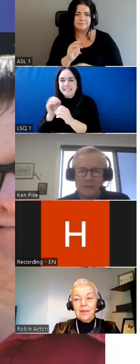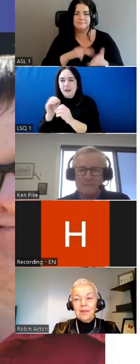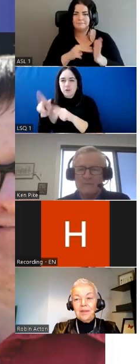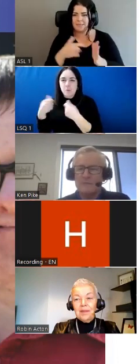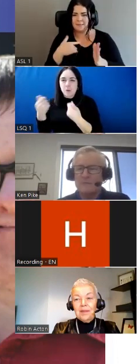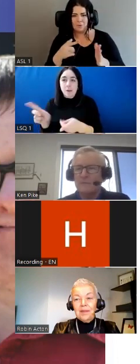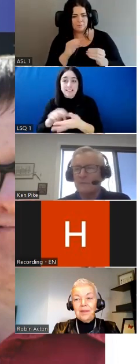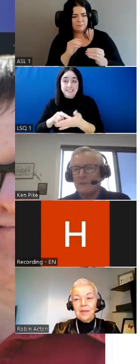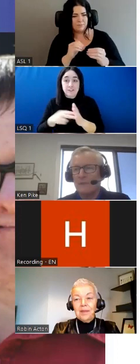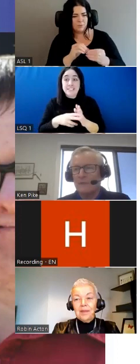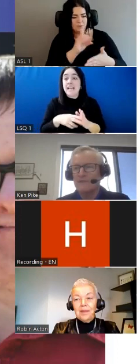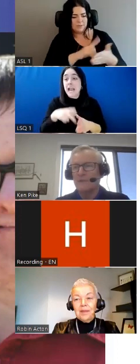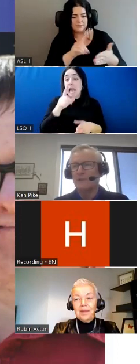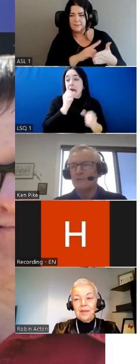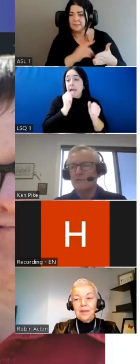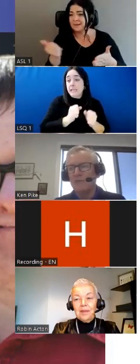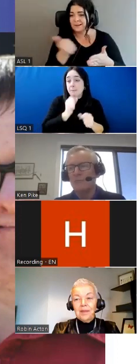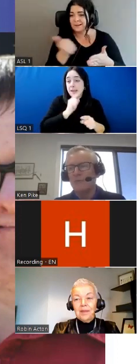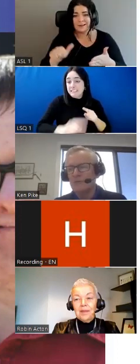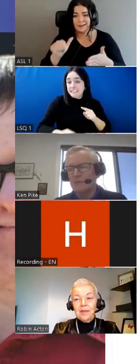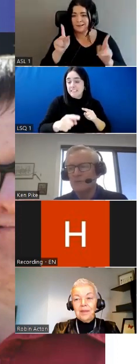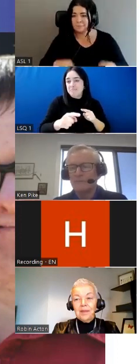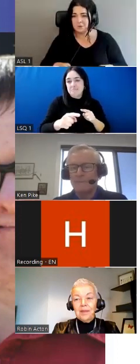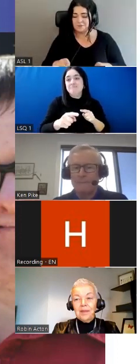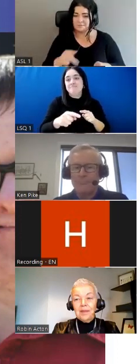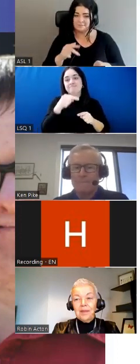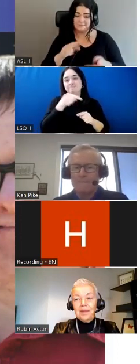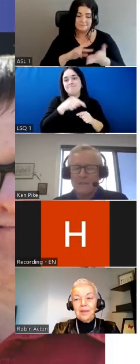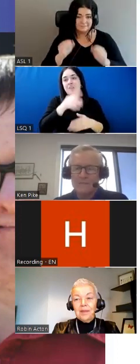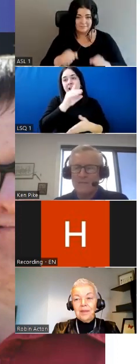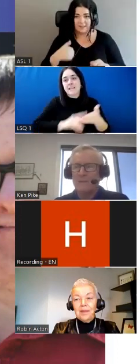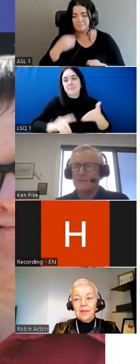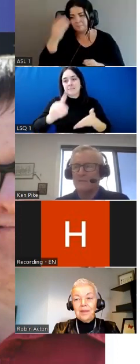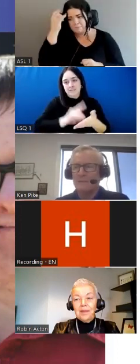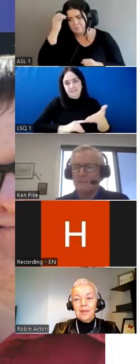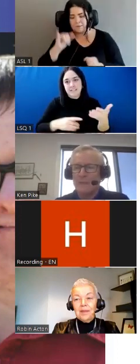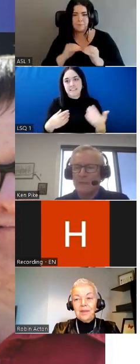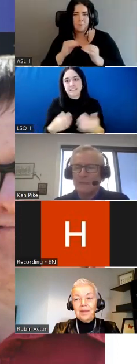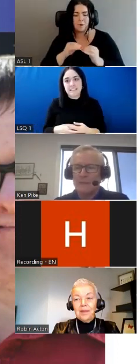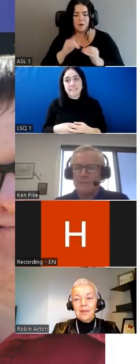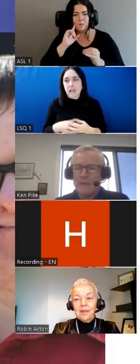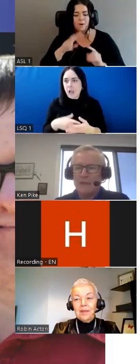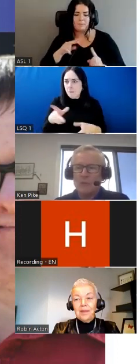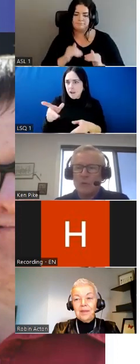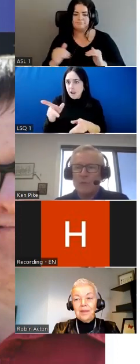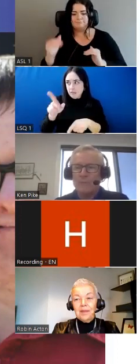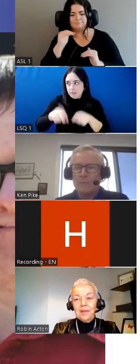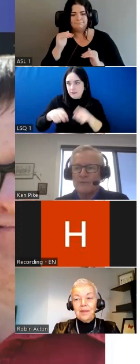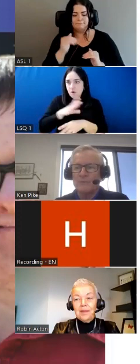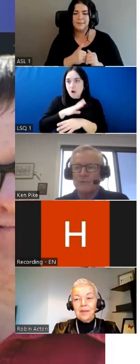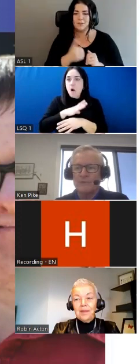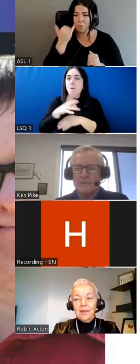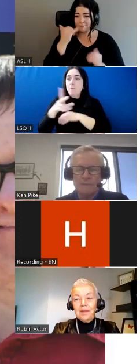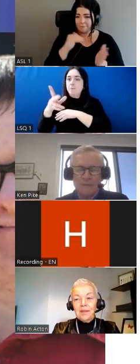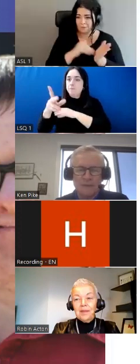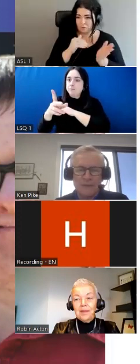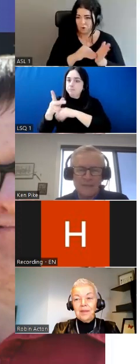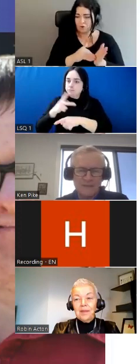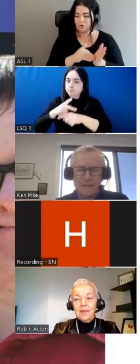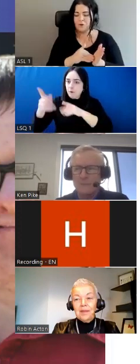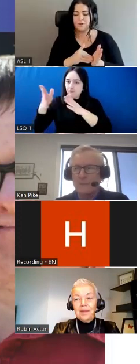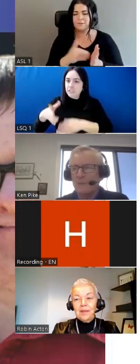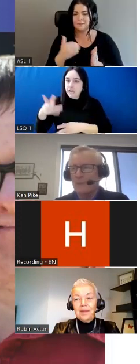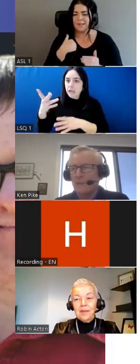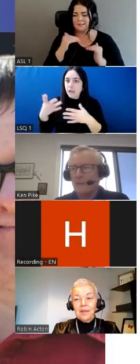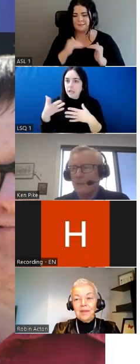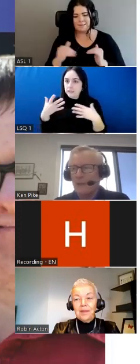ableist beliefs. This includes health professionals. Because of ableism, they may ignore what a person with a disability